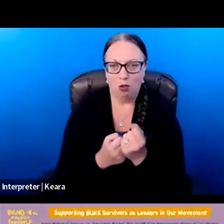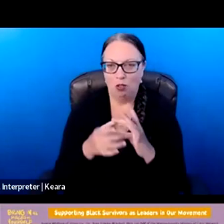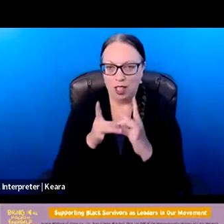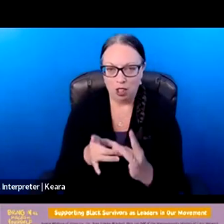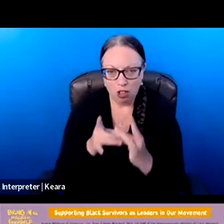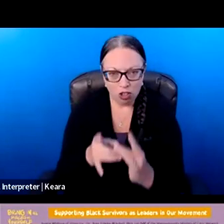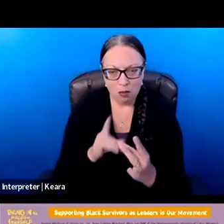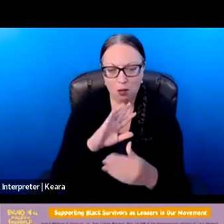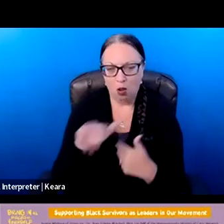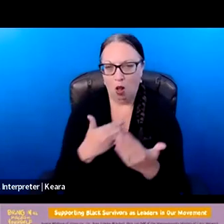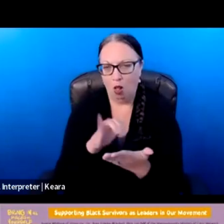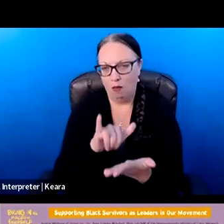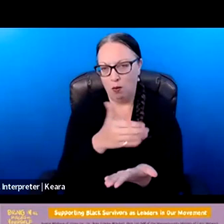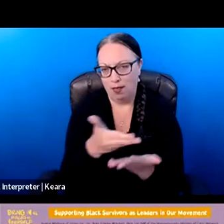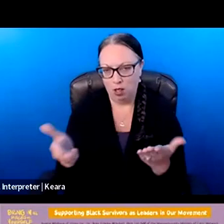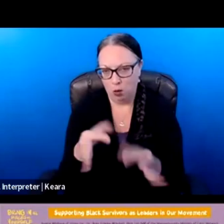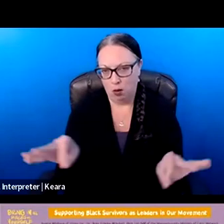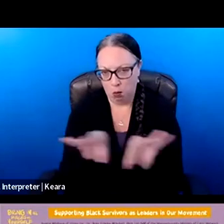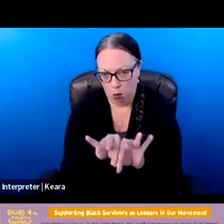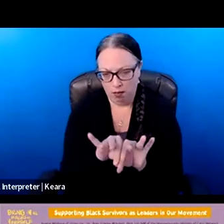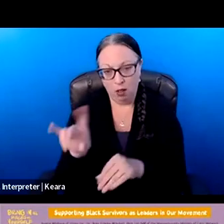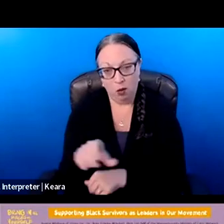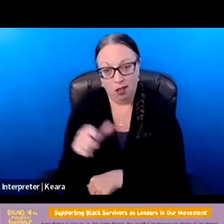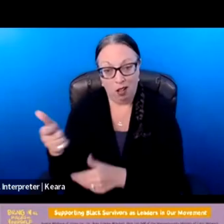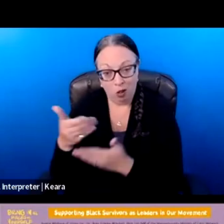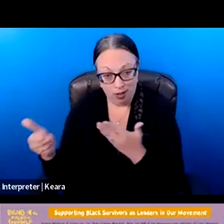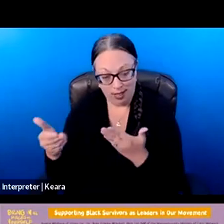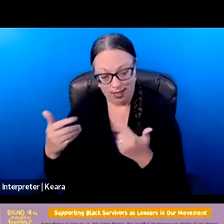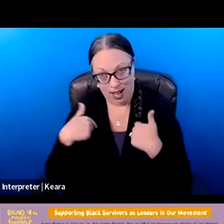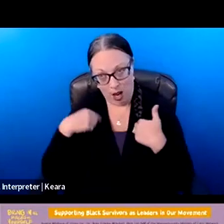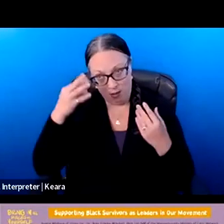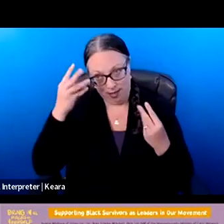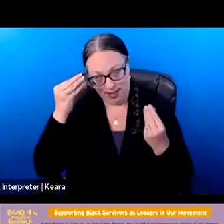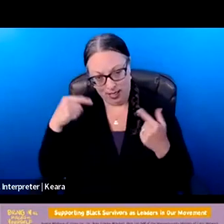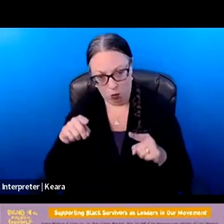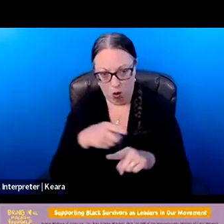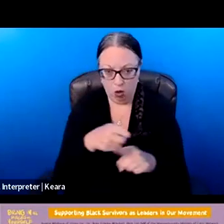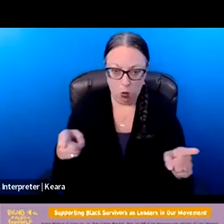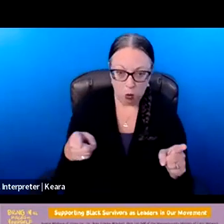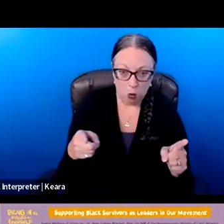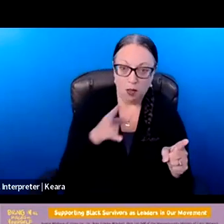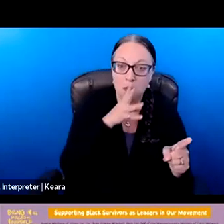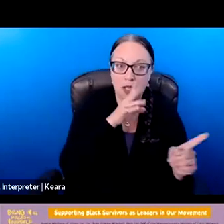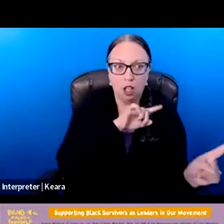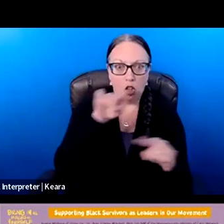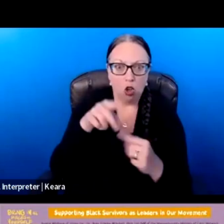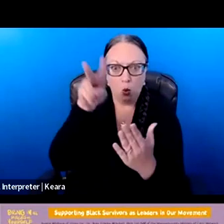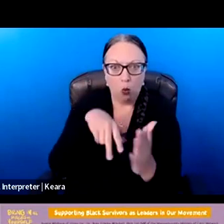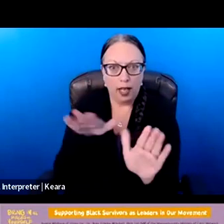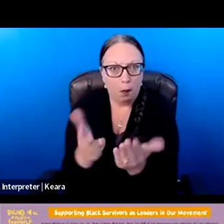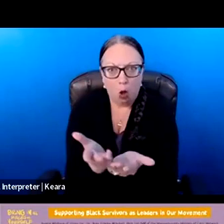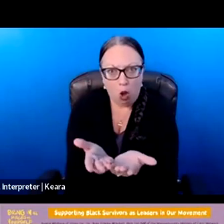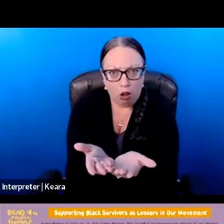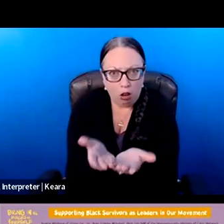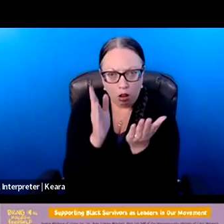important. And then the only other thing that I was sort of thinking through as you all were speaking of like, go read a book. Like, there are a lot of great